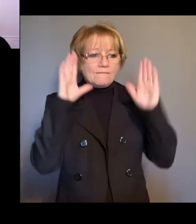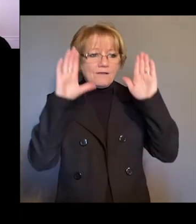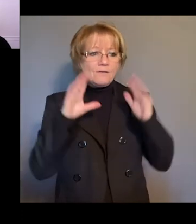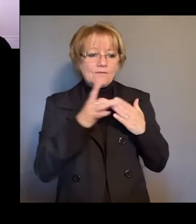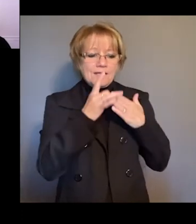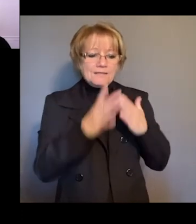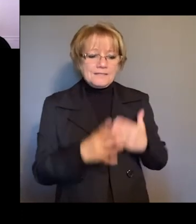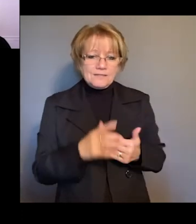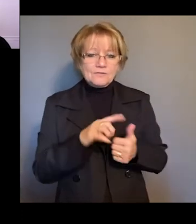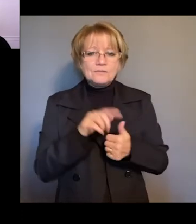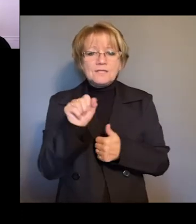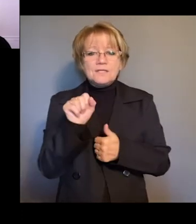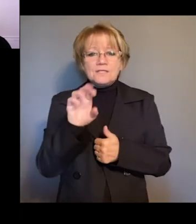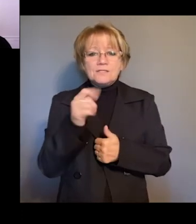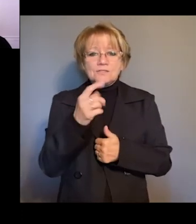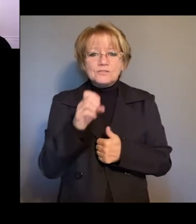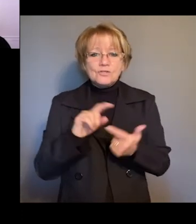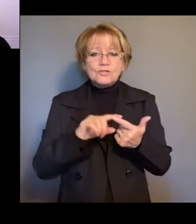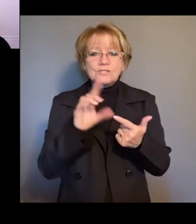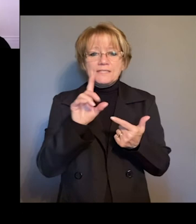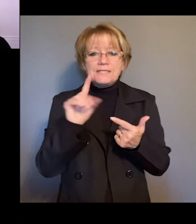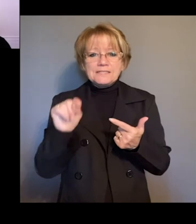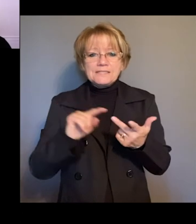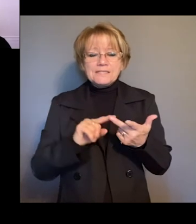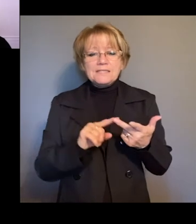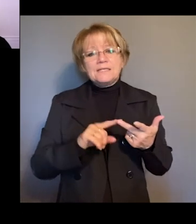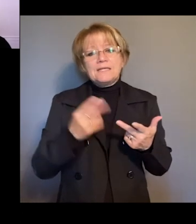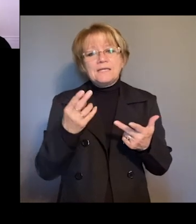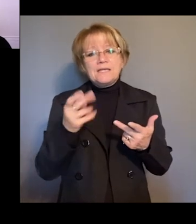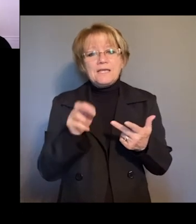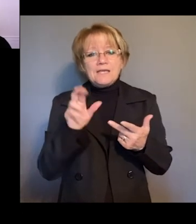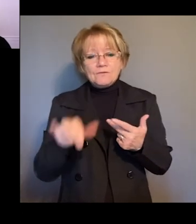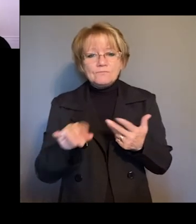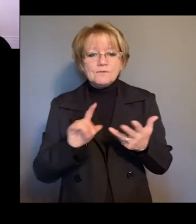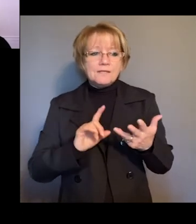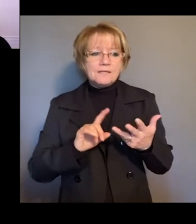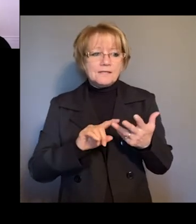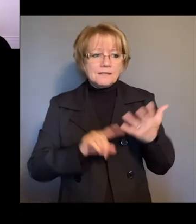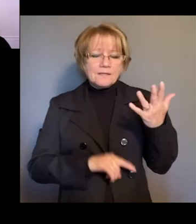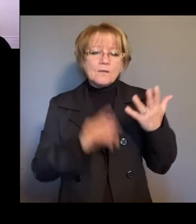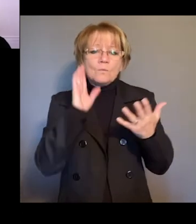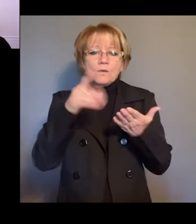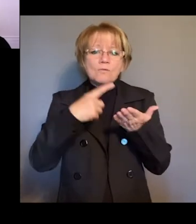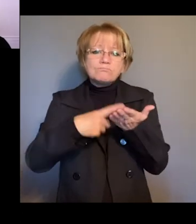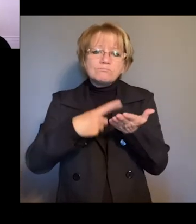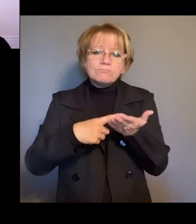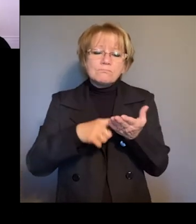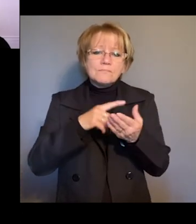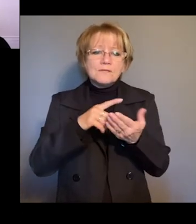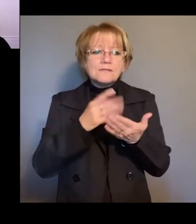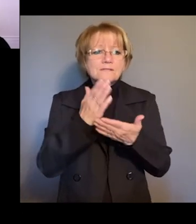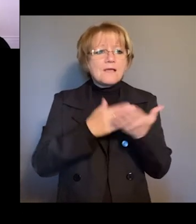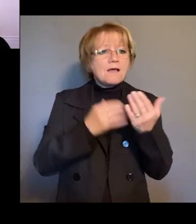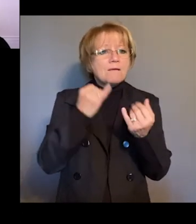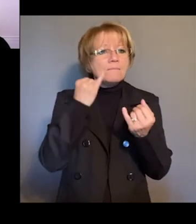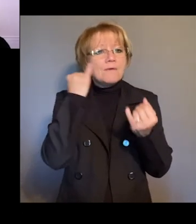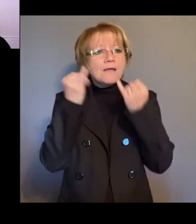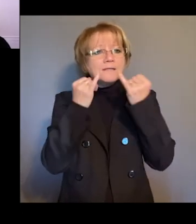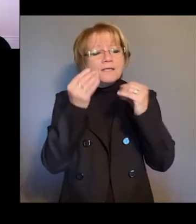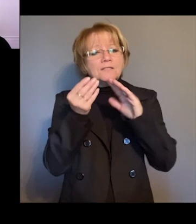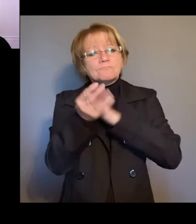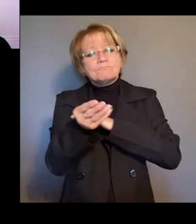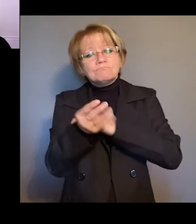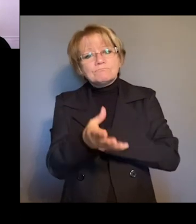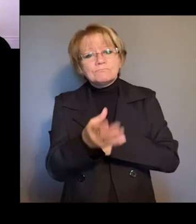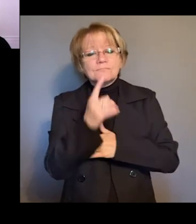Daryl D.T. Henry, and Dr. Engin Atase will talk to you a little bit about tips and things that have been successful for them in